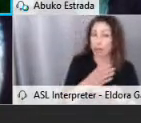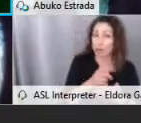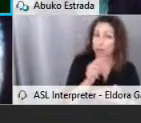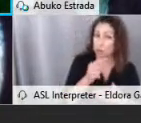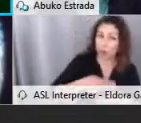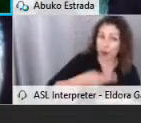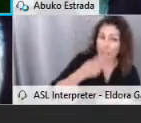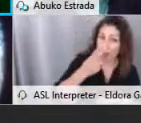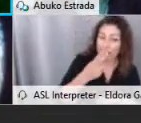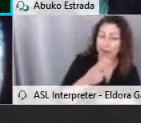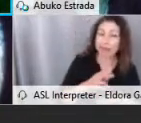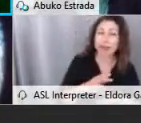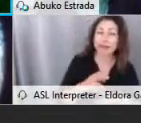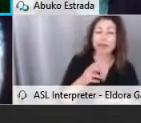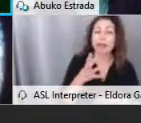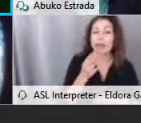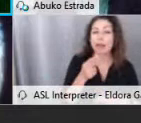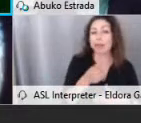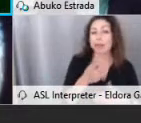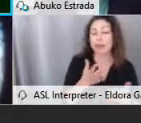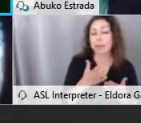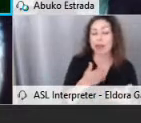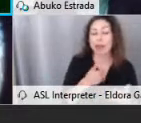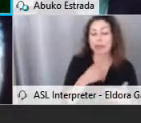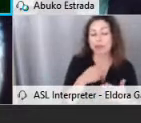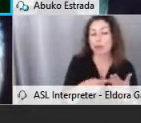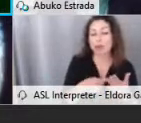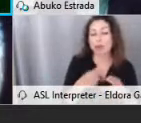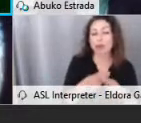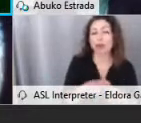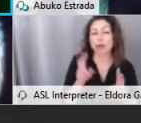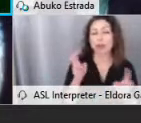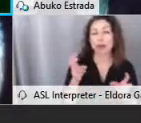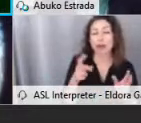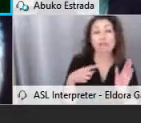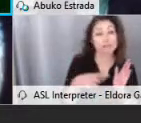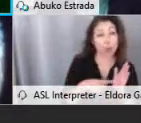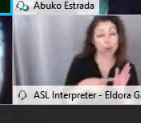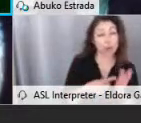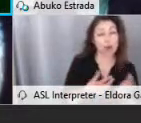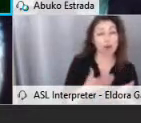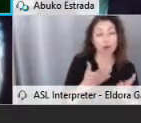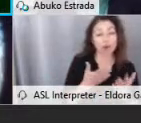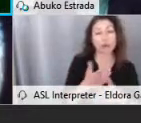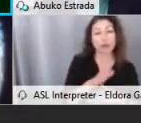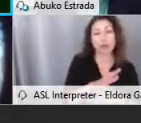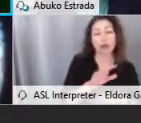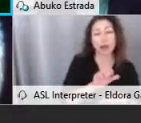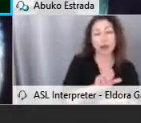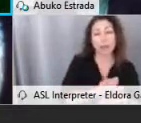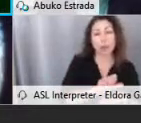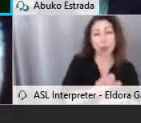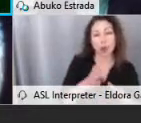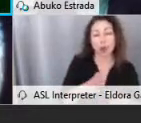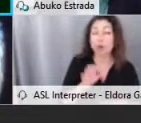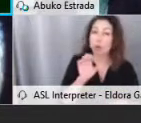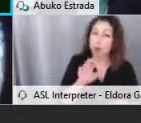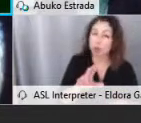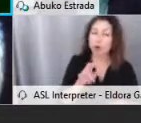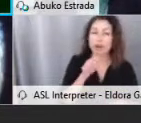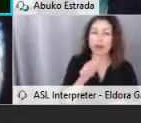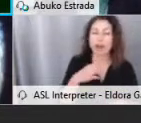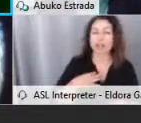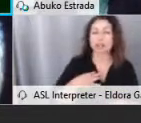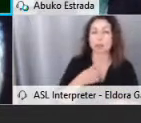too high, they may have what is deemed an affordable offer through their employer, or they're